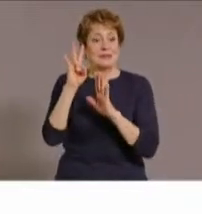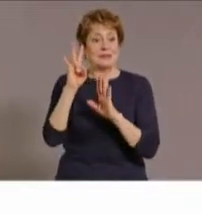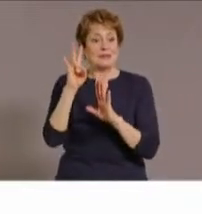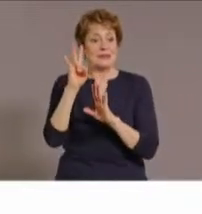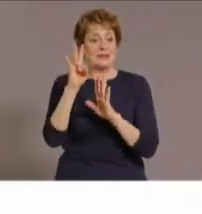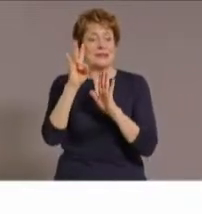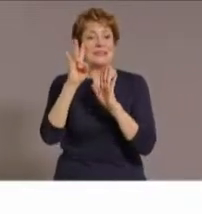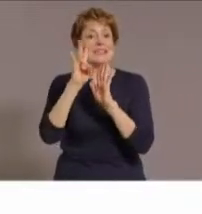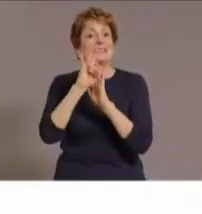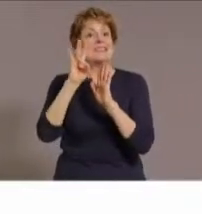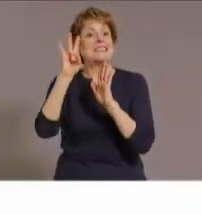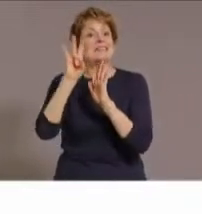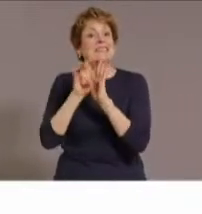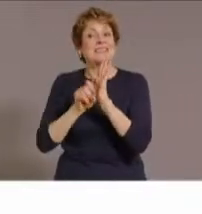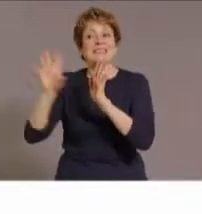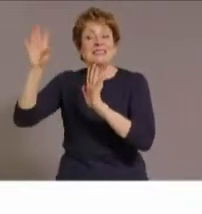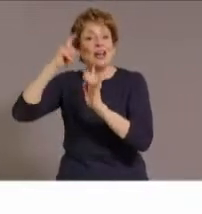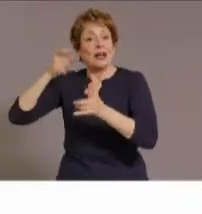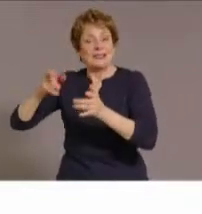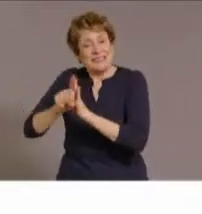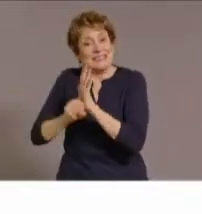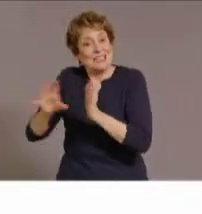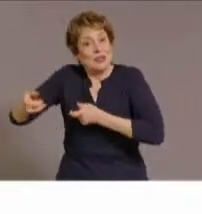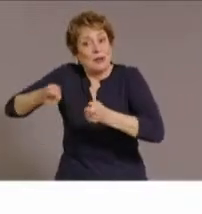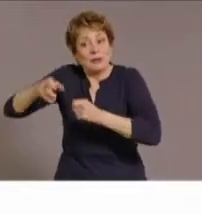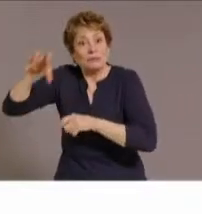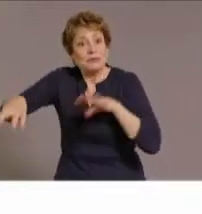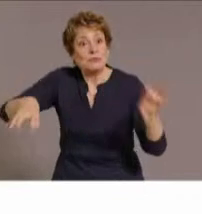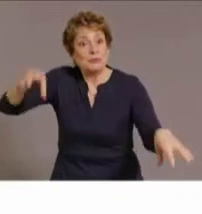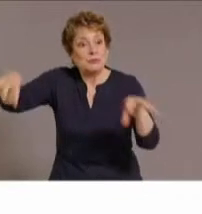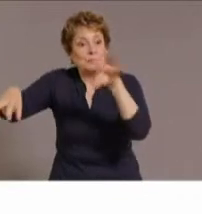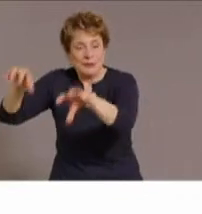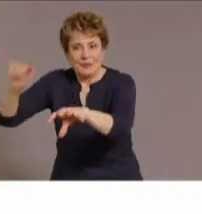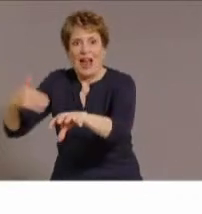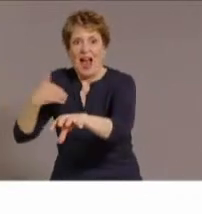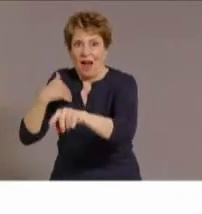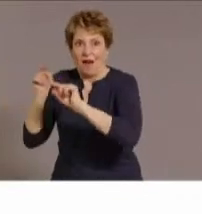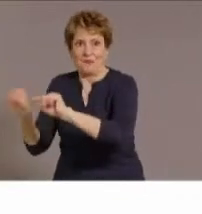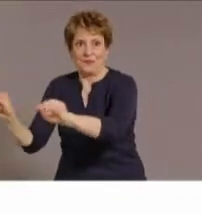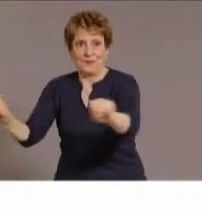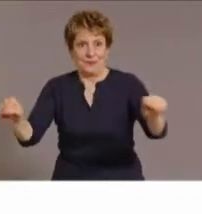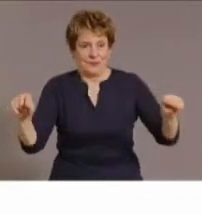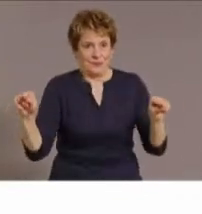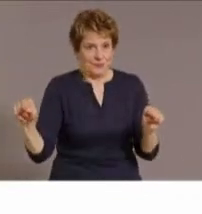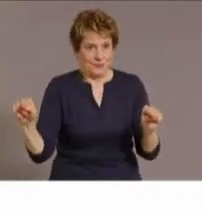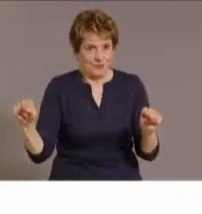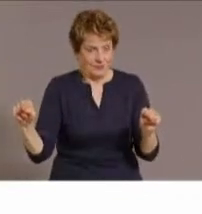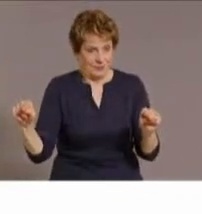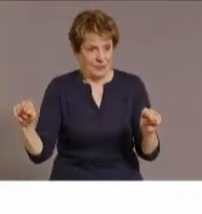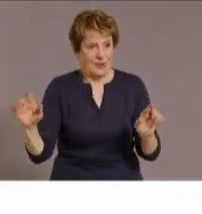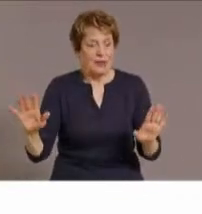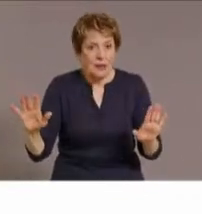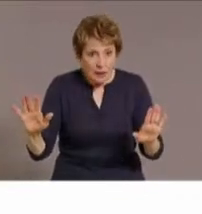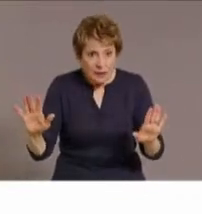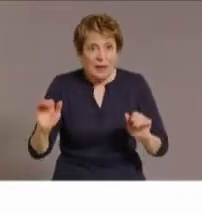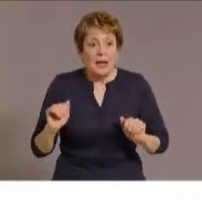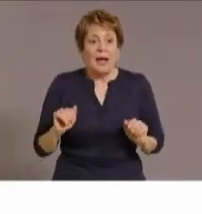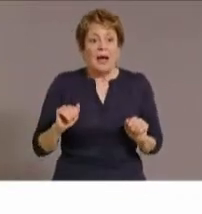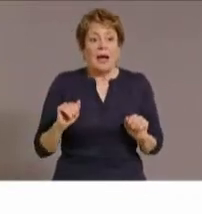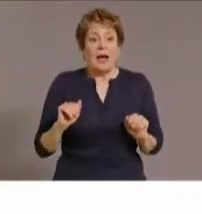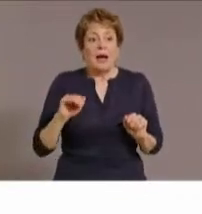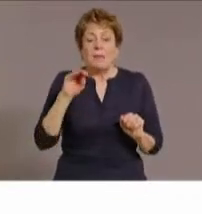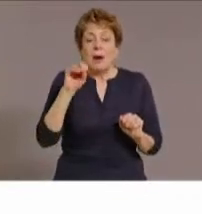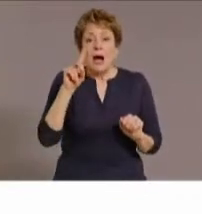are offering Pfizer. And you can find those statewide, and then the Moderna and